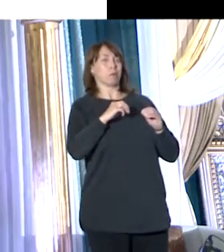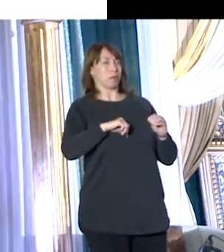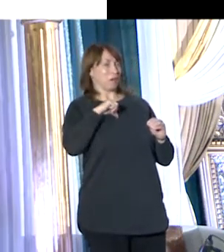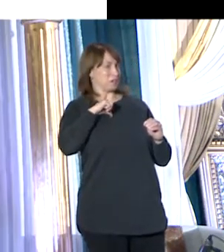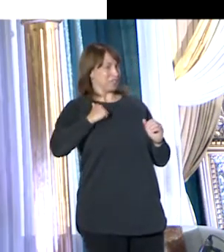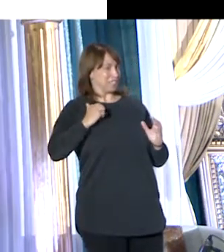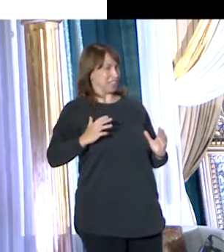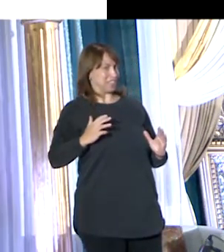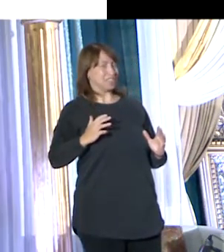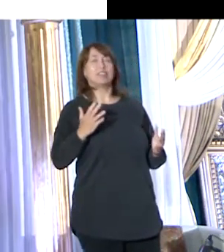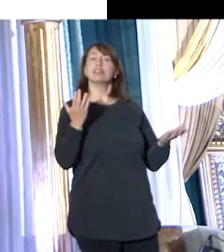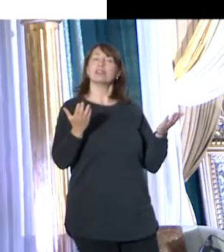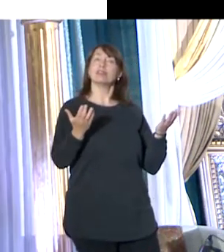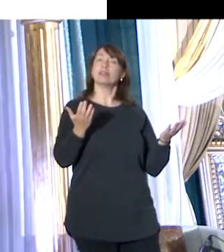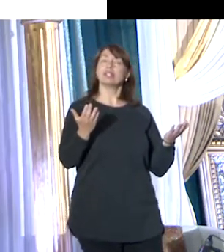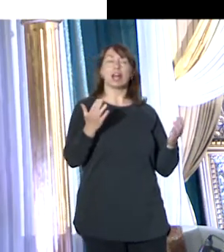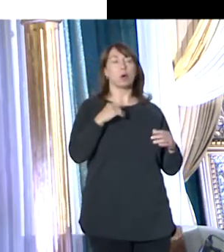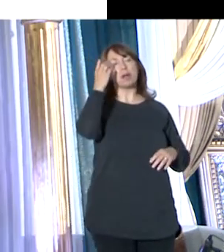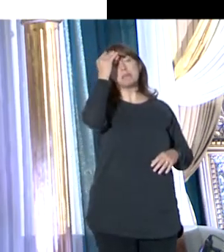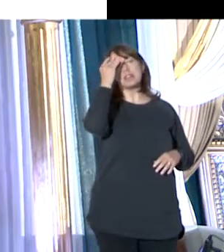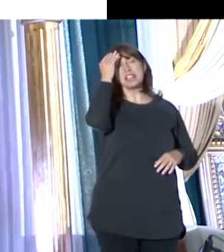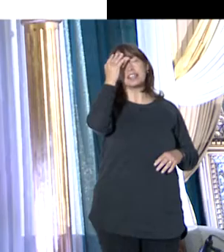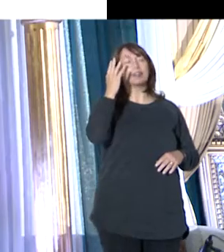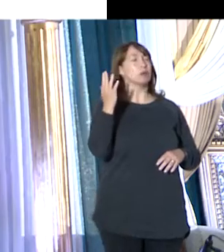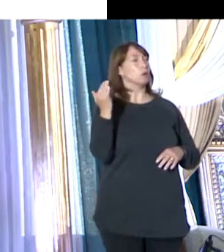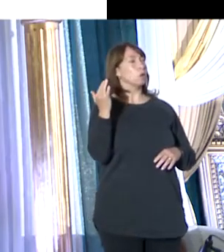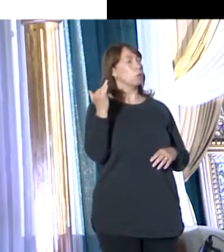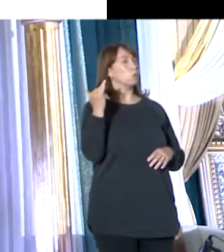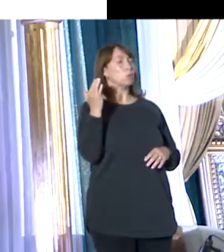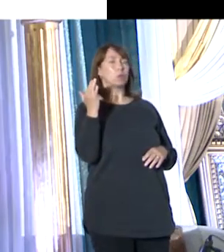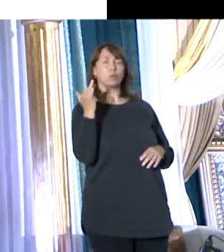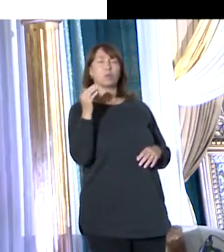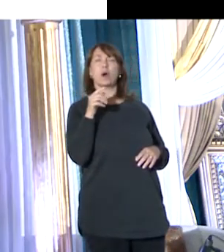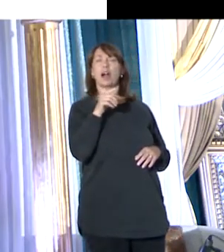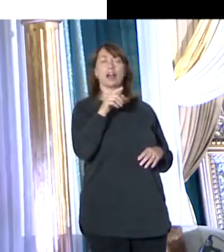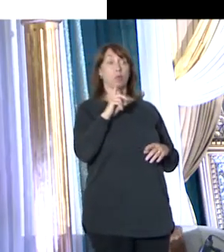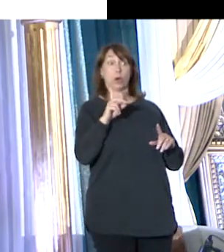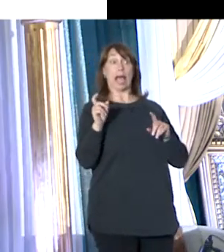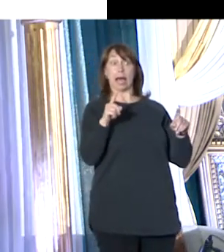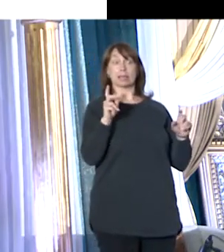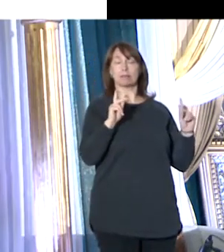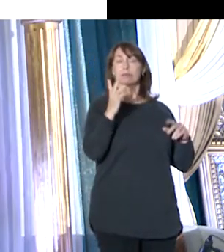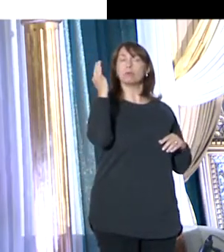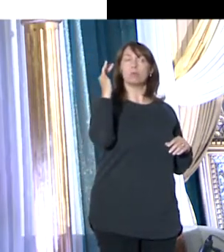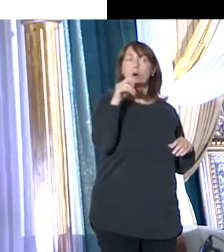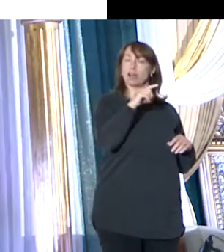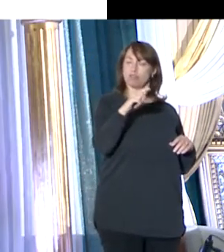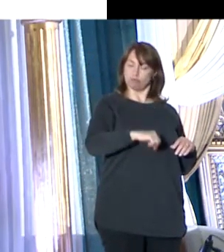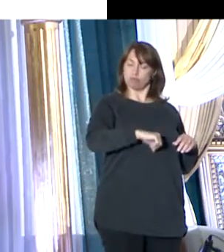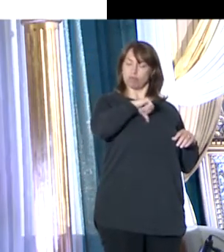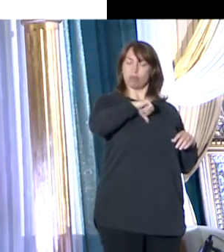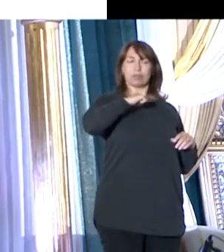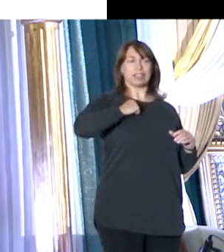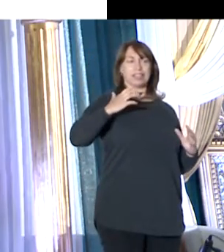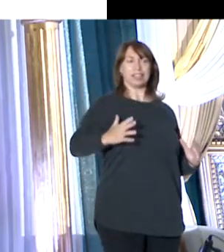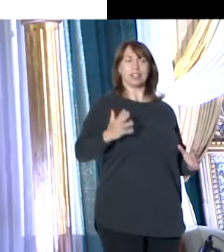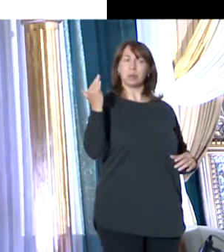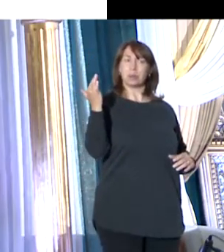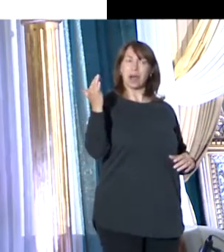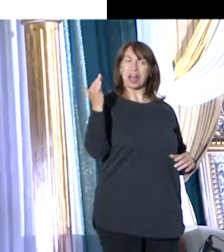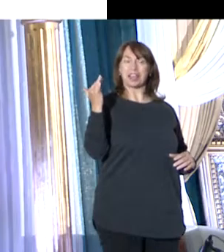This is an open-ended question where we didn't give people answers, they had to tell us. And you can see the reasons, if you can read the slide, that this is a